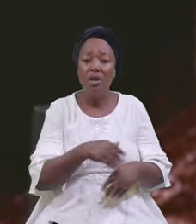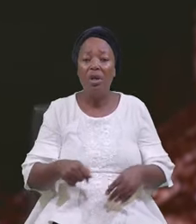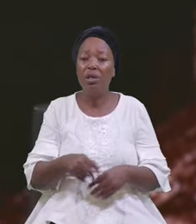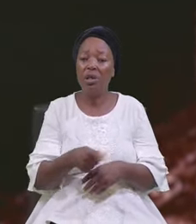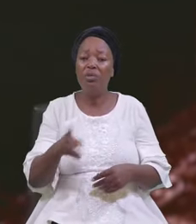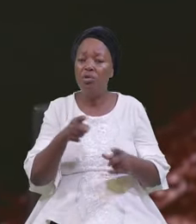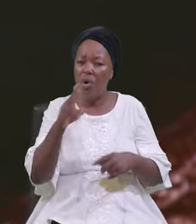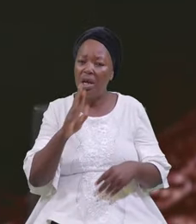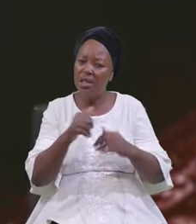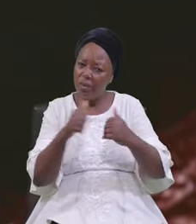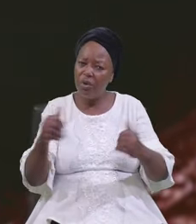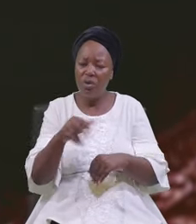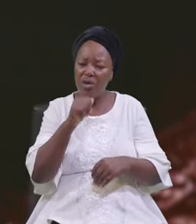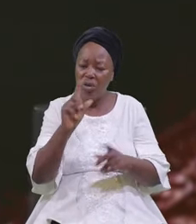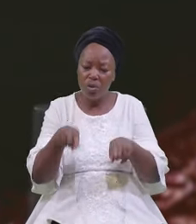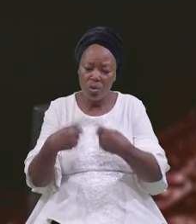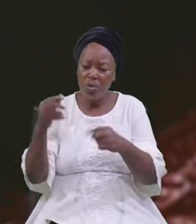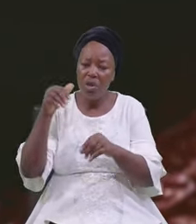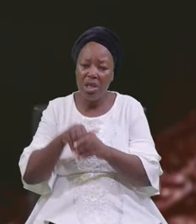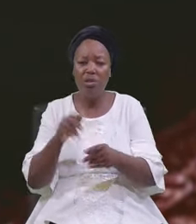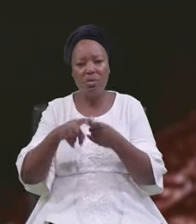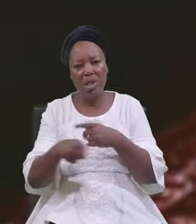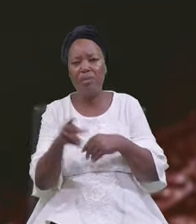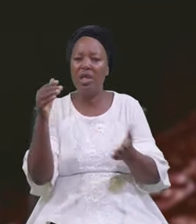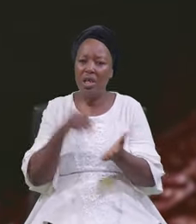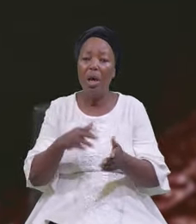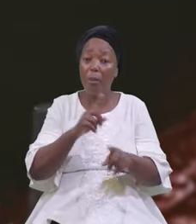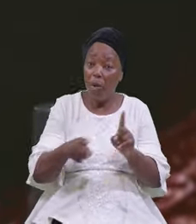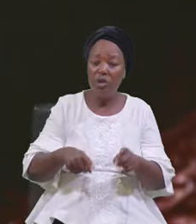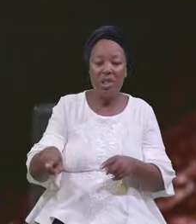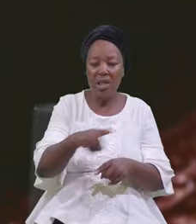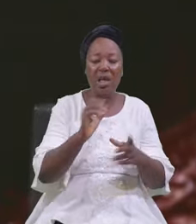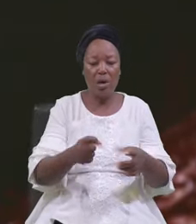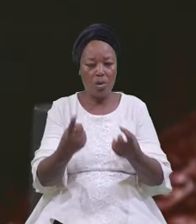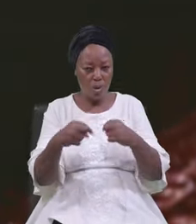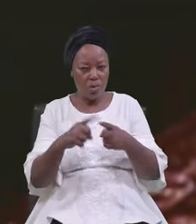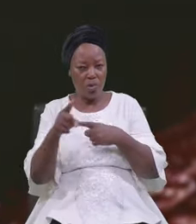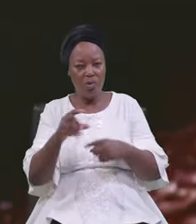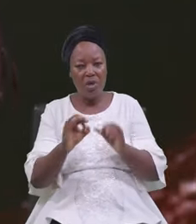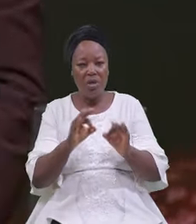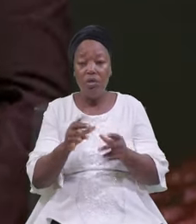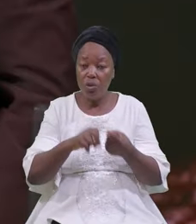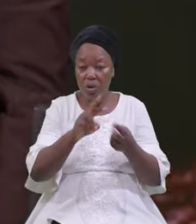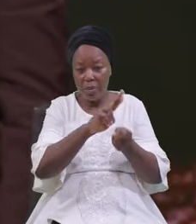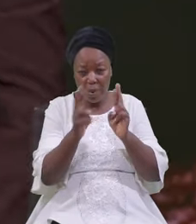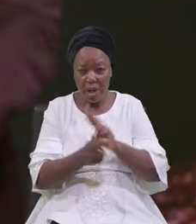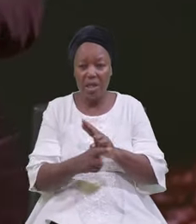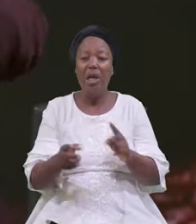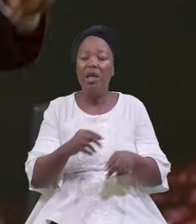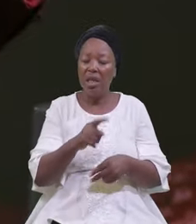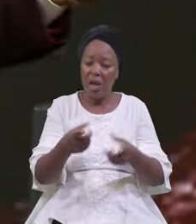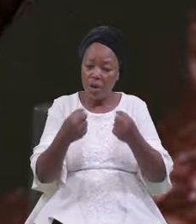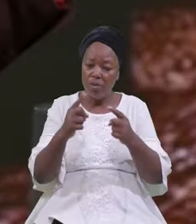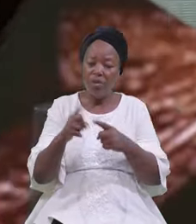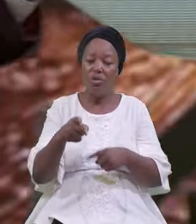go in unto them again. But they can come to you when they repent. They can come to you when they are